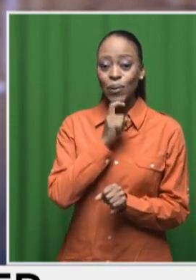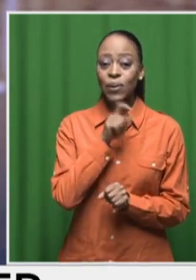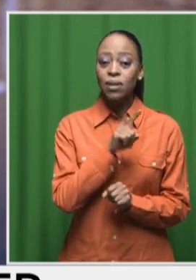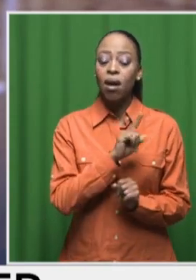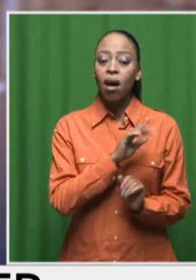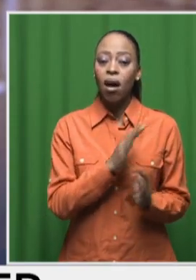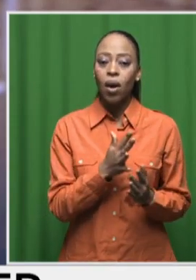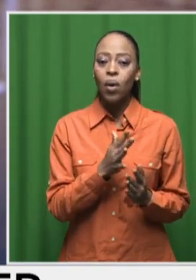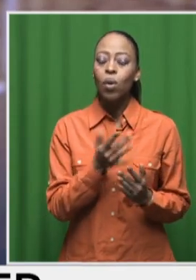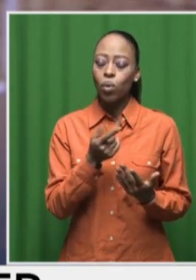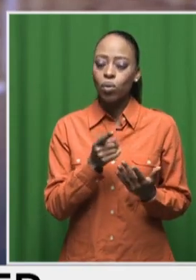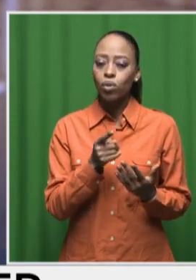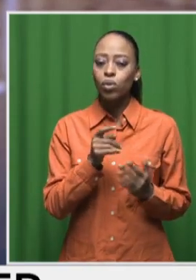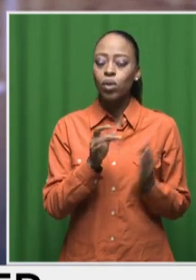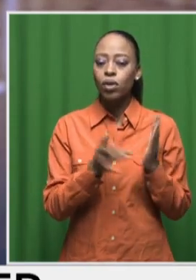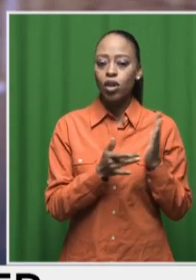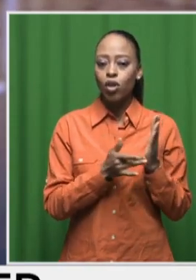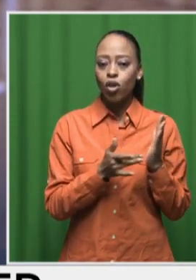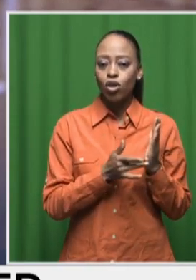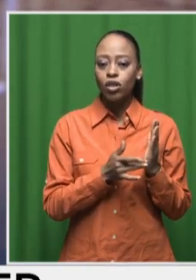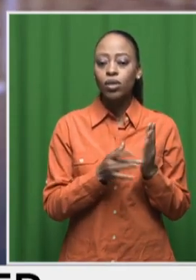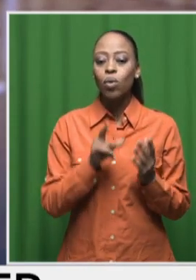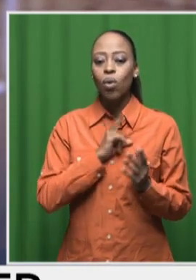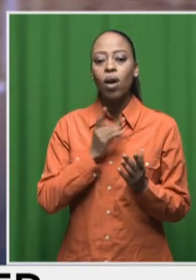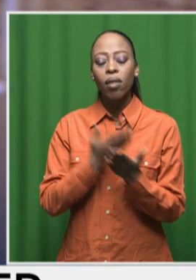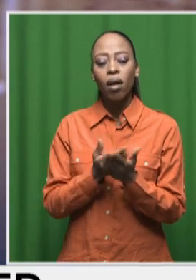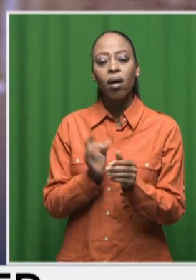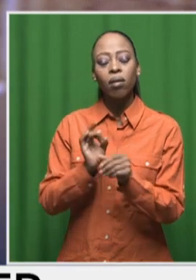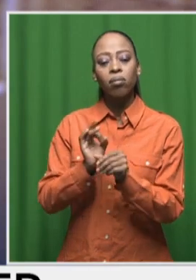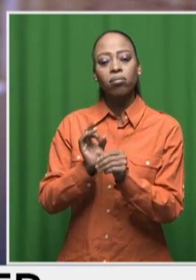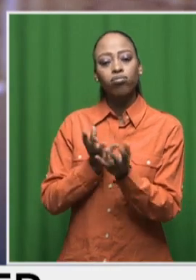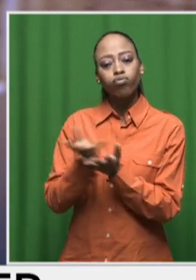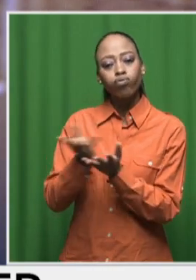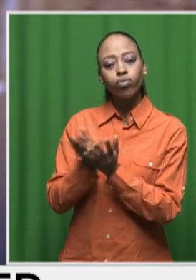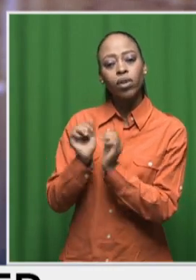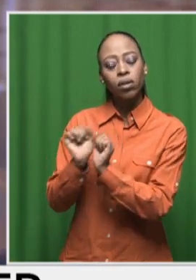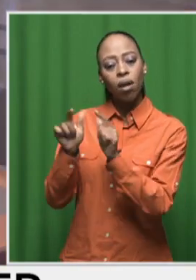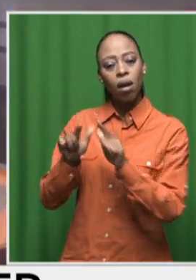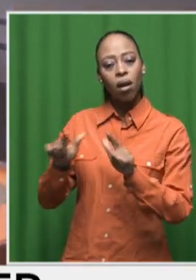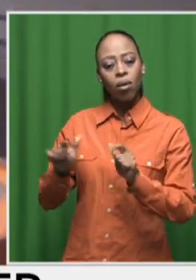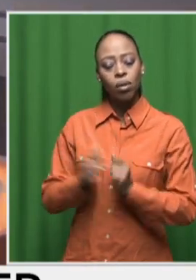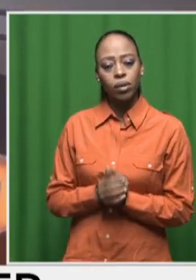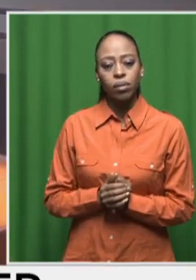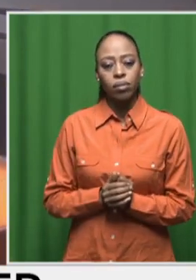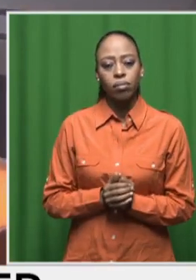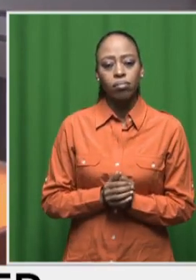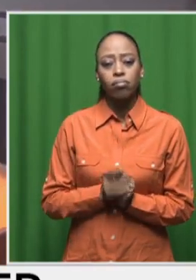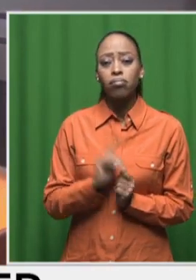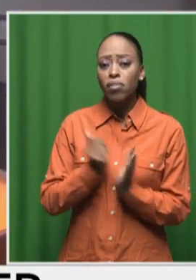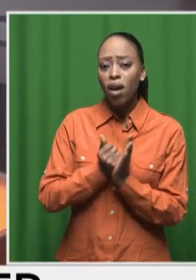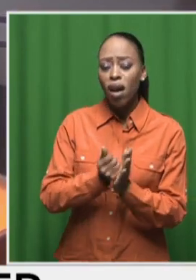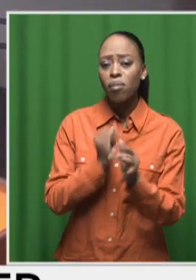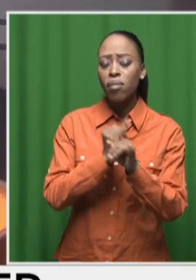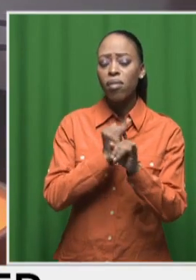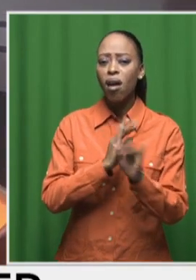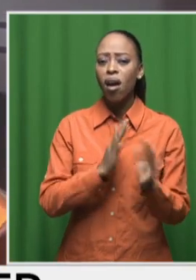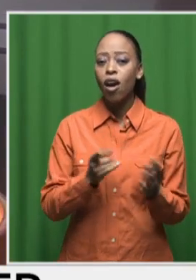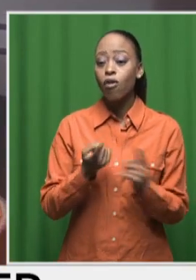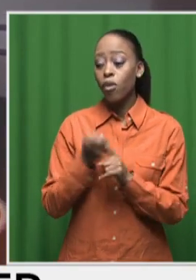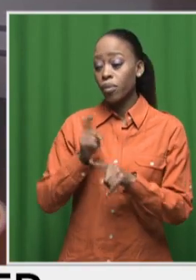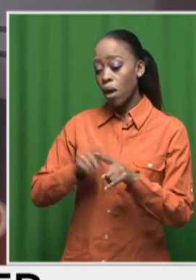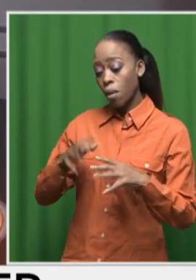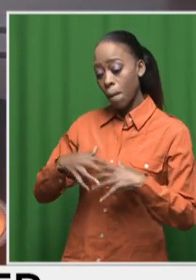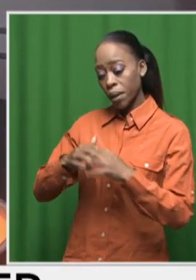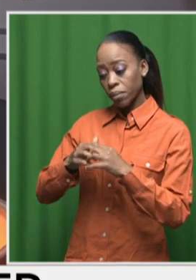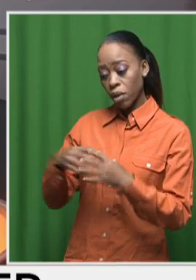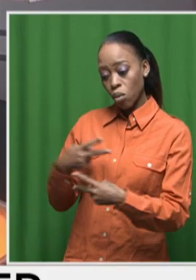as an underlying technology so that people are able to interact in their own language. Speak to us about how it's helped the industry since you've established